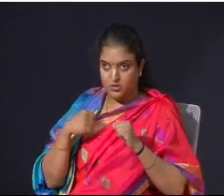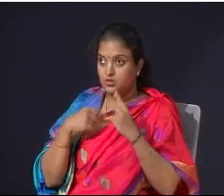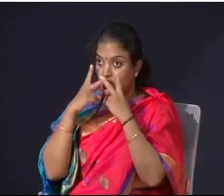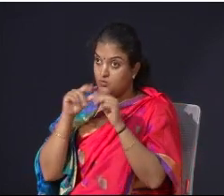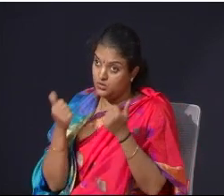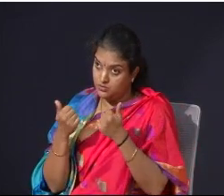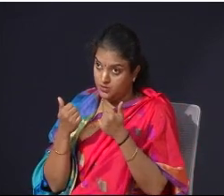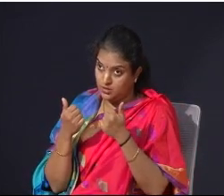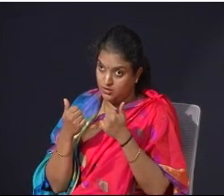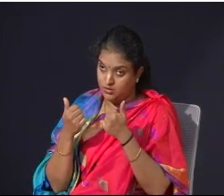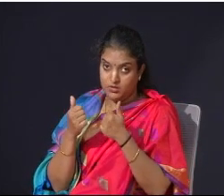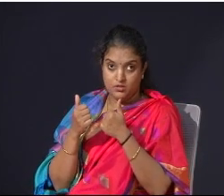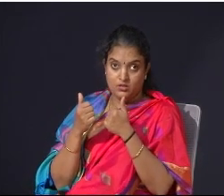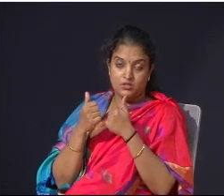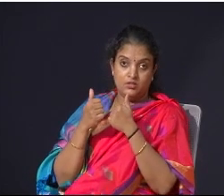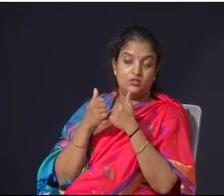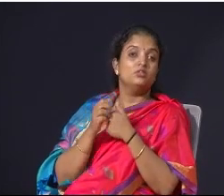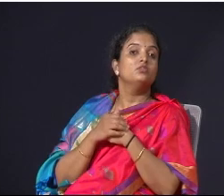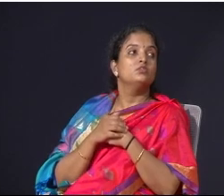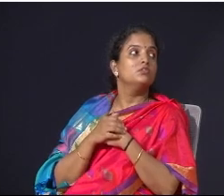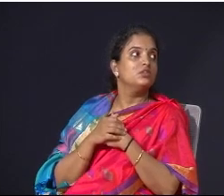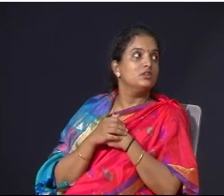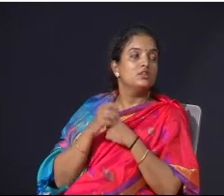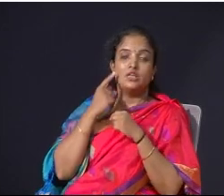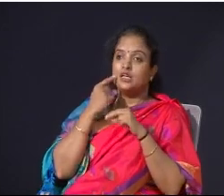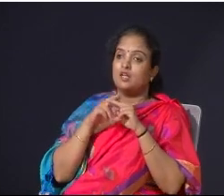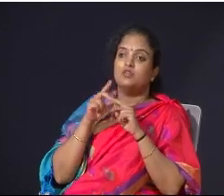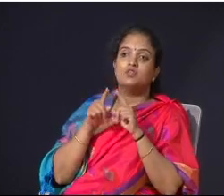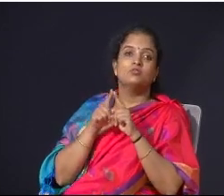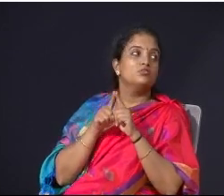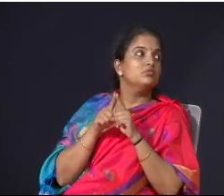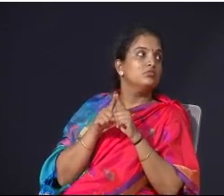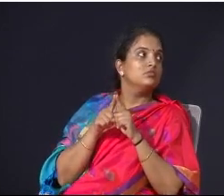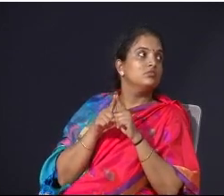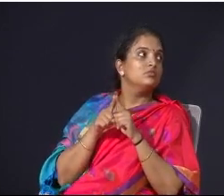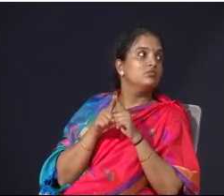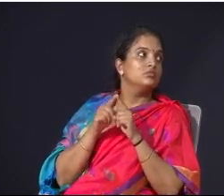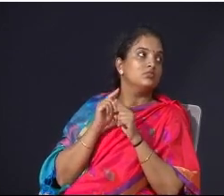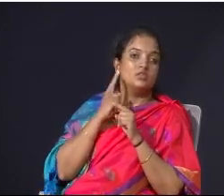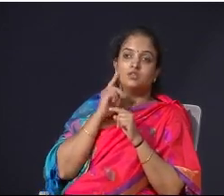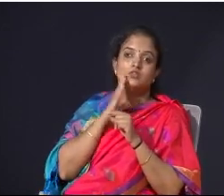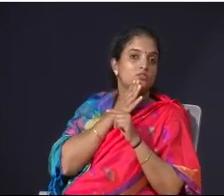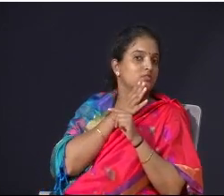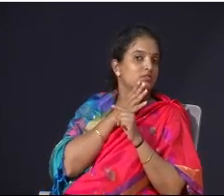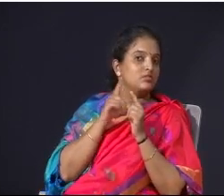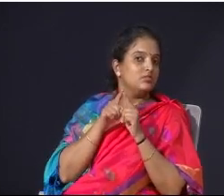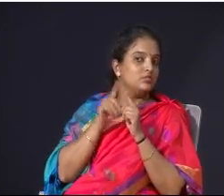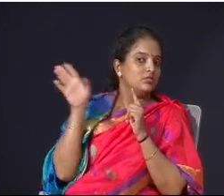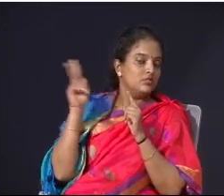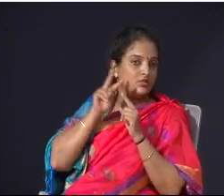properly? No. Okay? So if these muscles are tight and my neck is turned this way, can I see what is on this